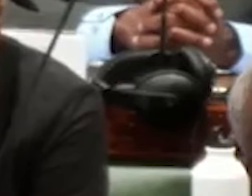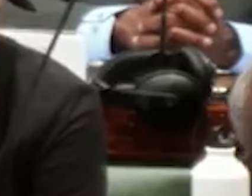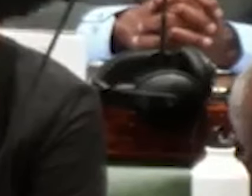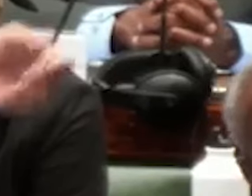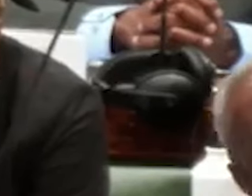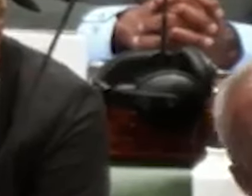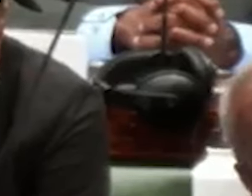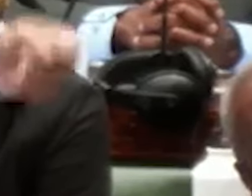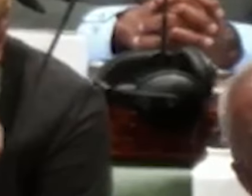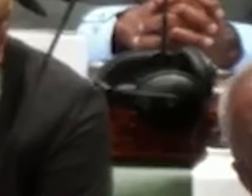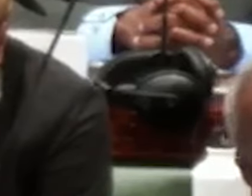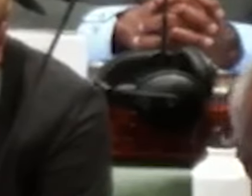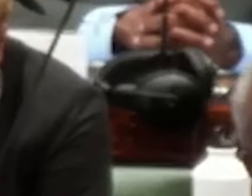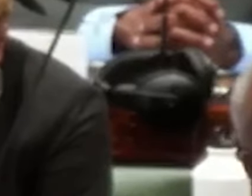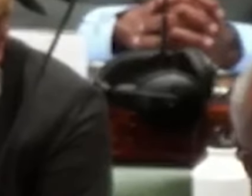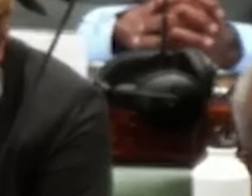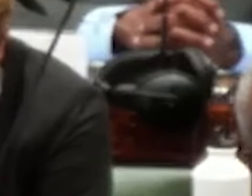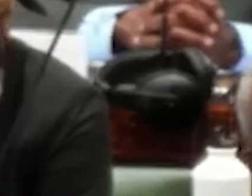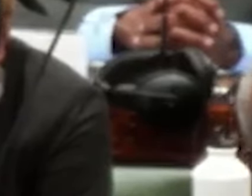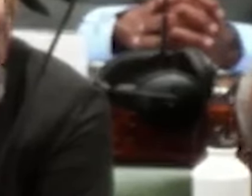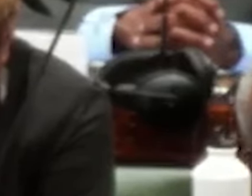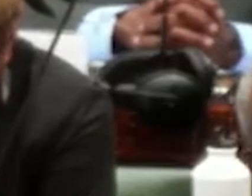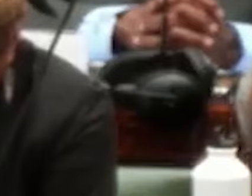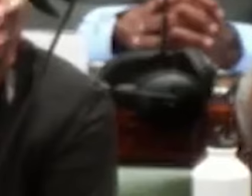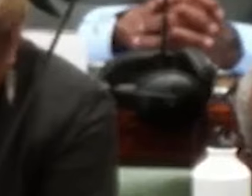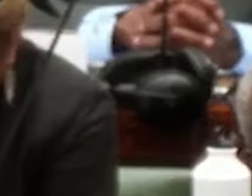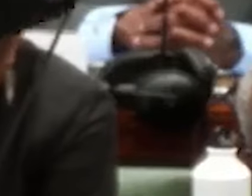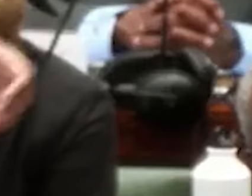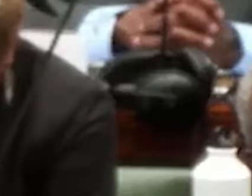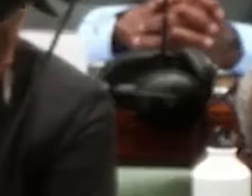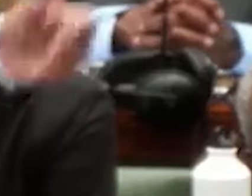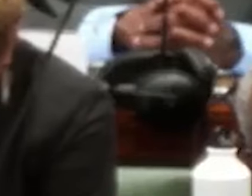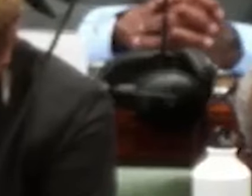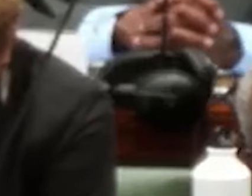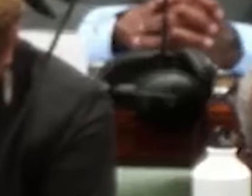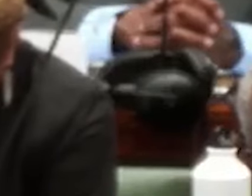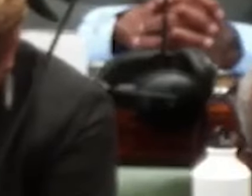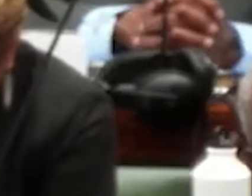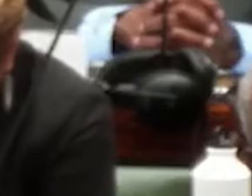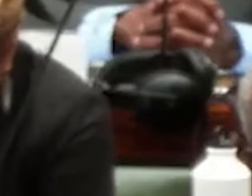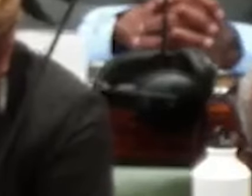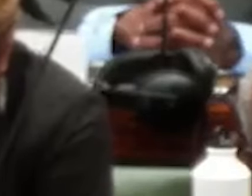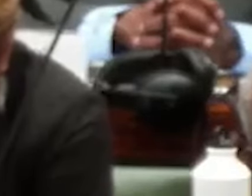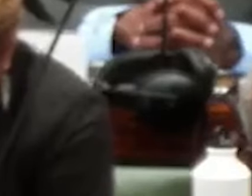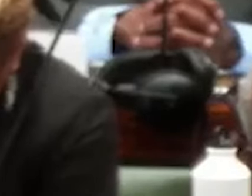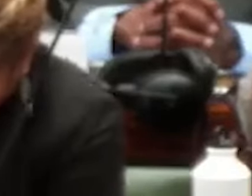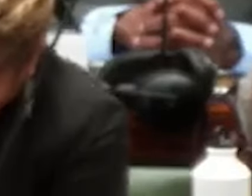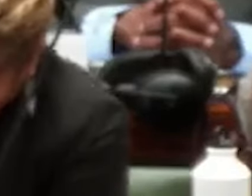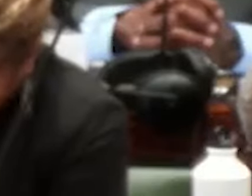elections without even acknowledging that for 15 years or so they had